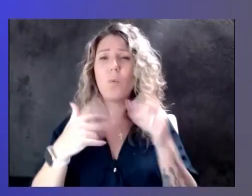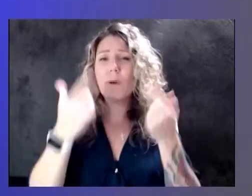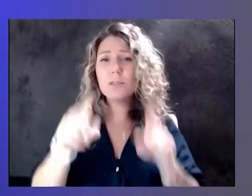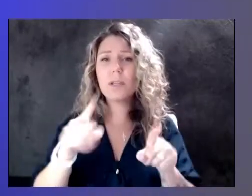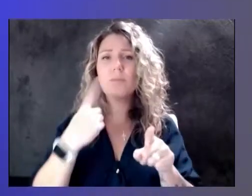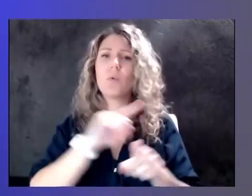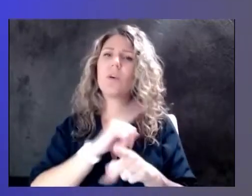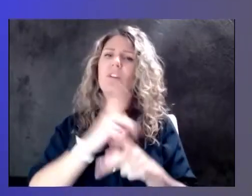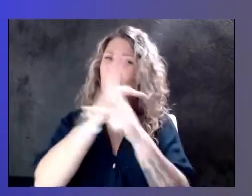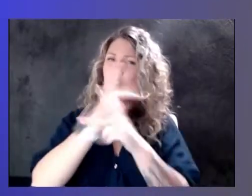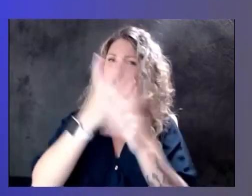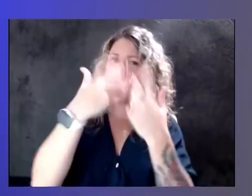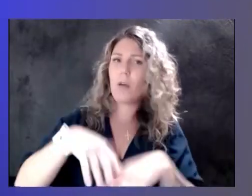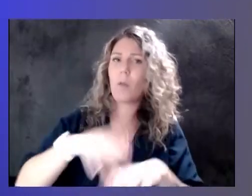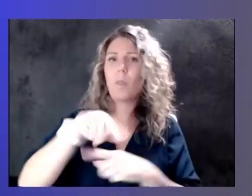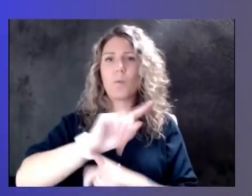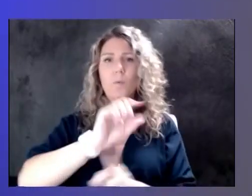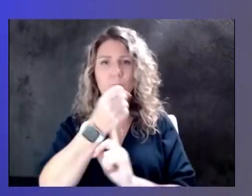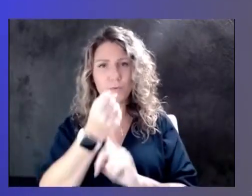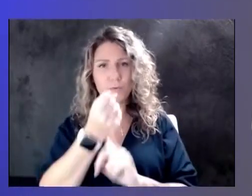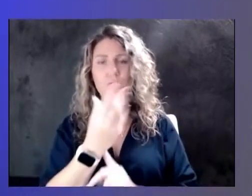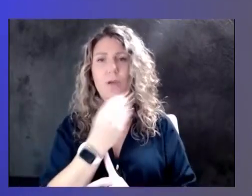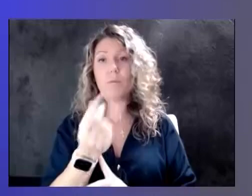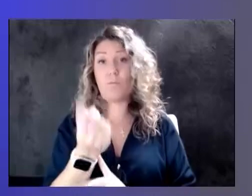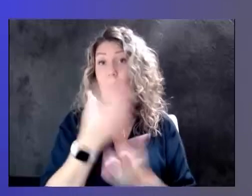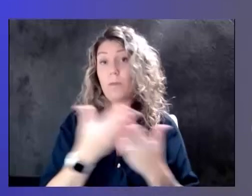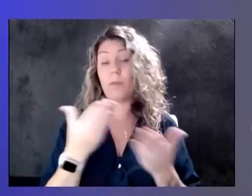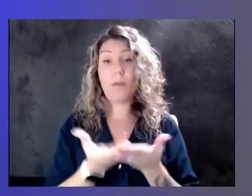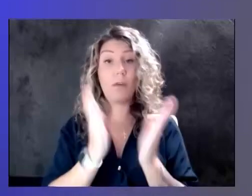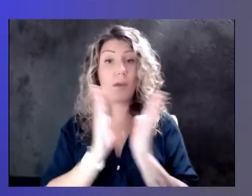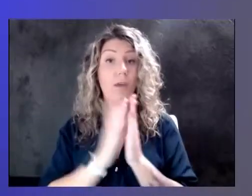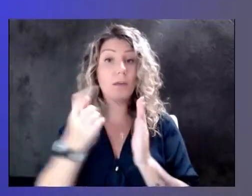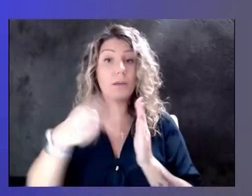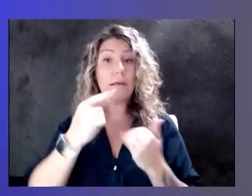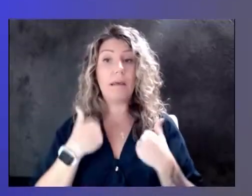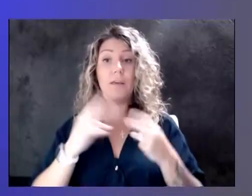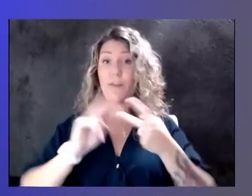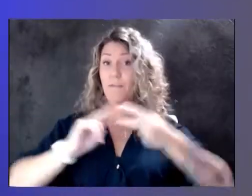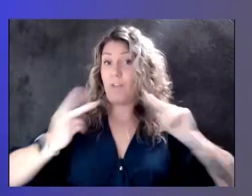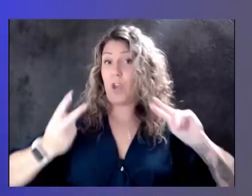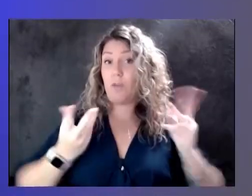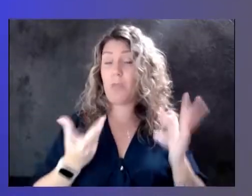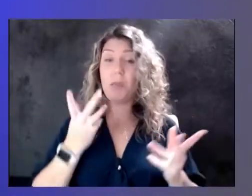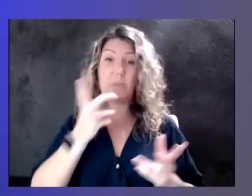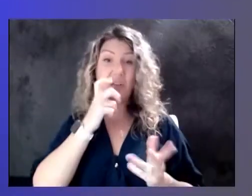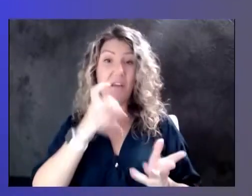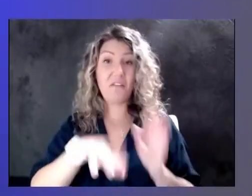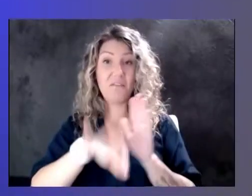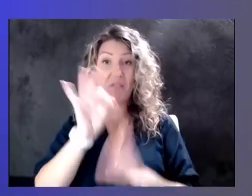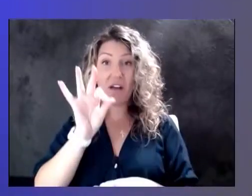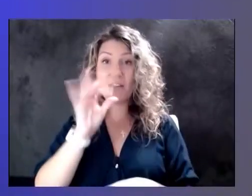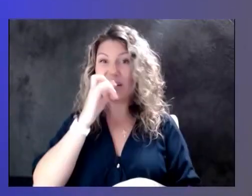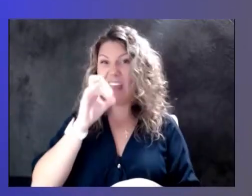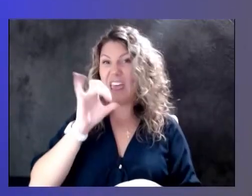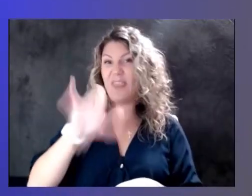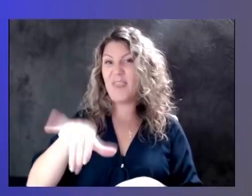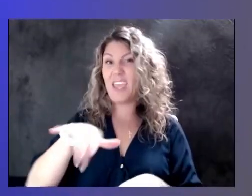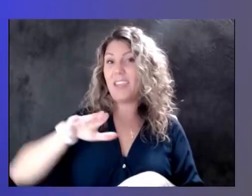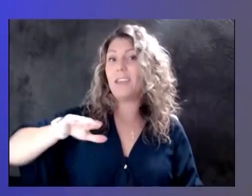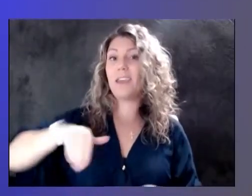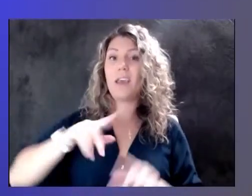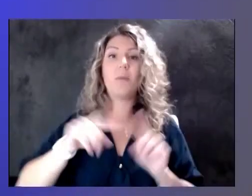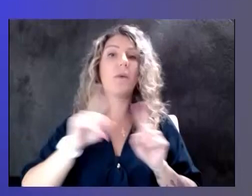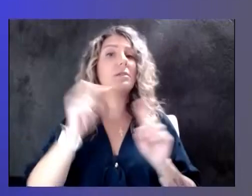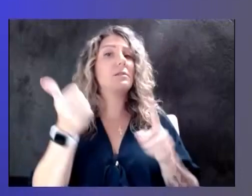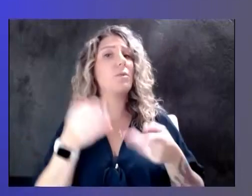cases. And one of the things that we're asking is, do they have a variant that maybe we can't detect? We have not had that incident yet, but that's another way that we kind of look for